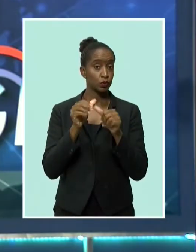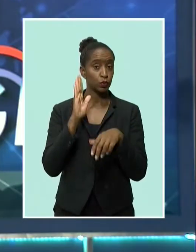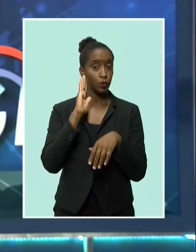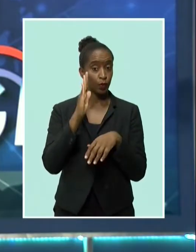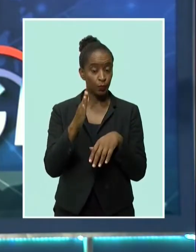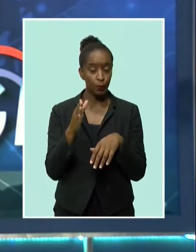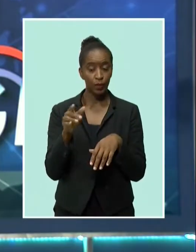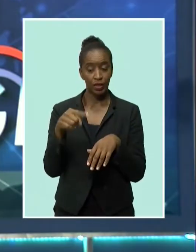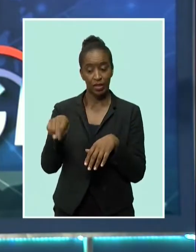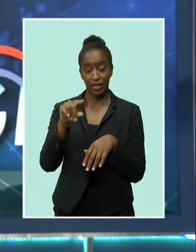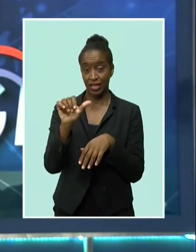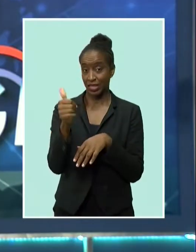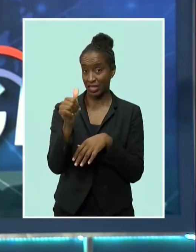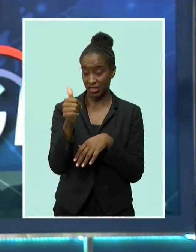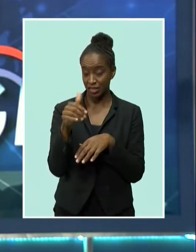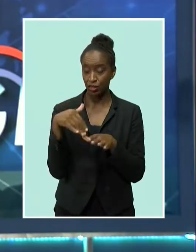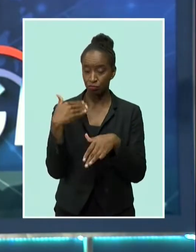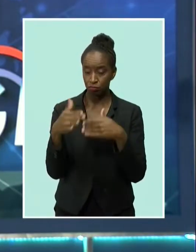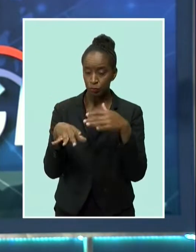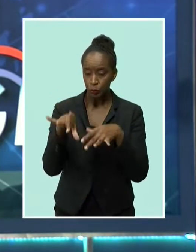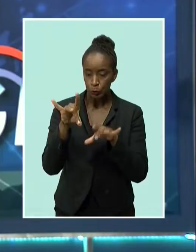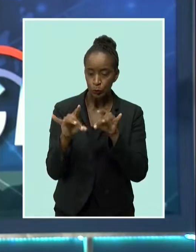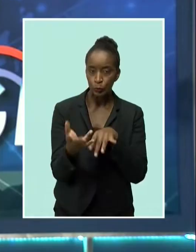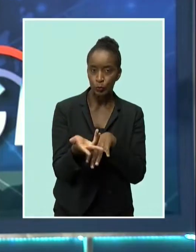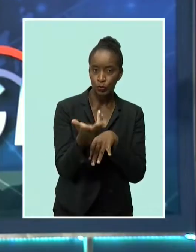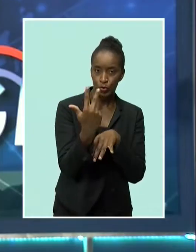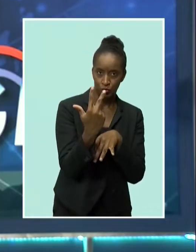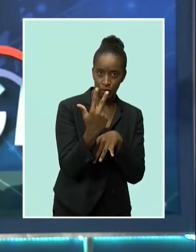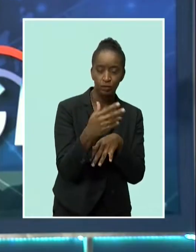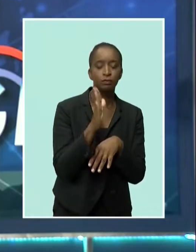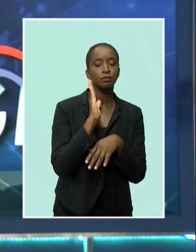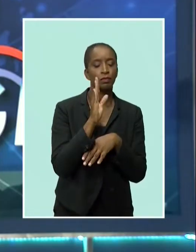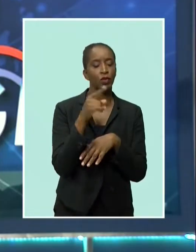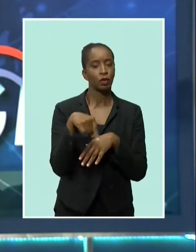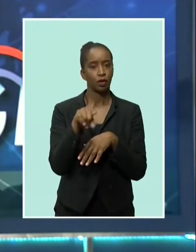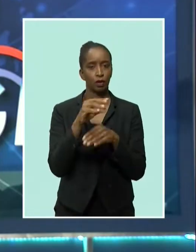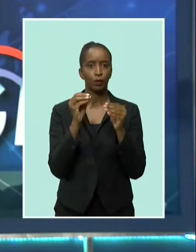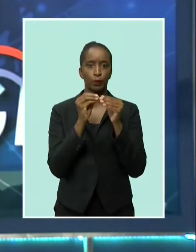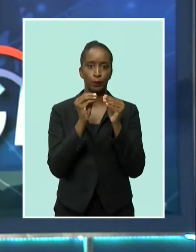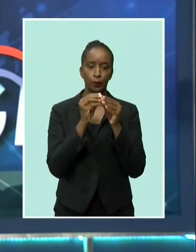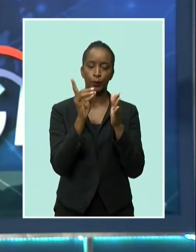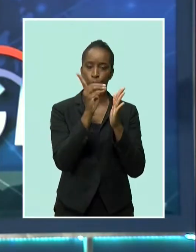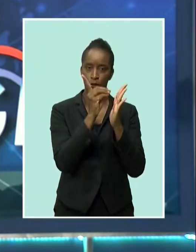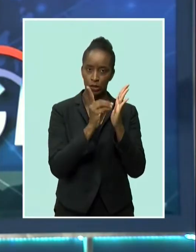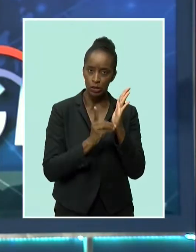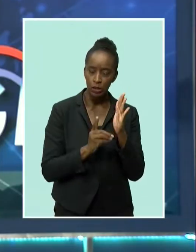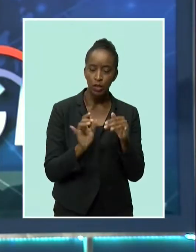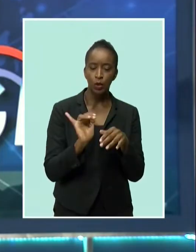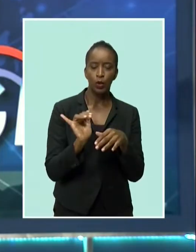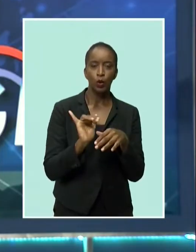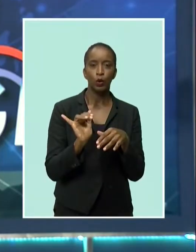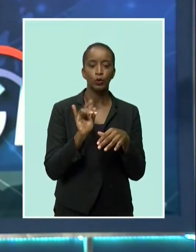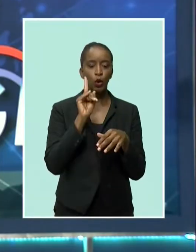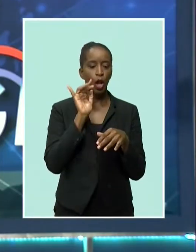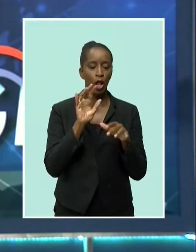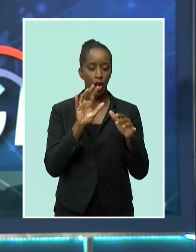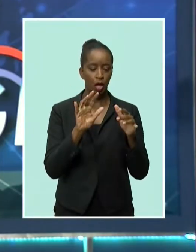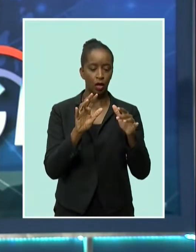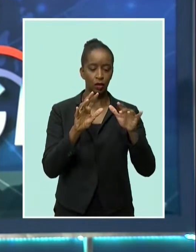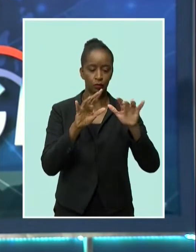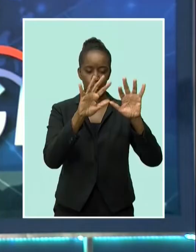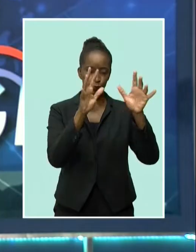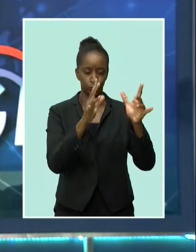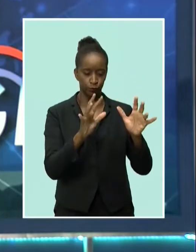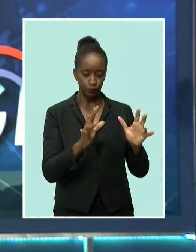3 participants. They will then be invited to submit further detailed designs, including 3D designs, by November 18th. The committee will